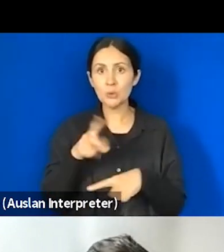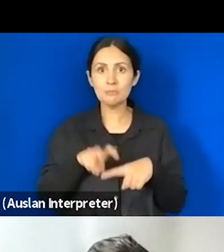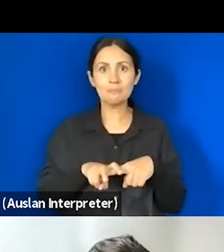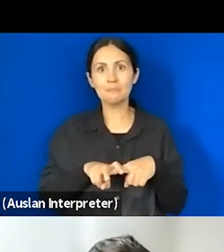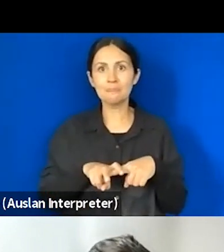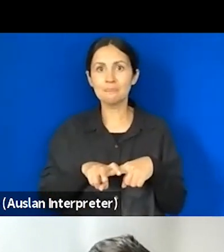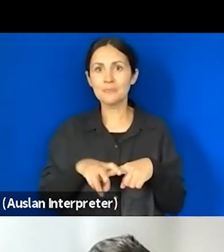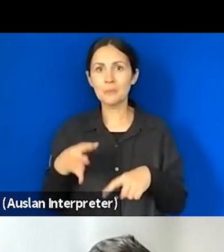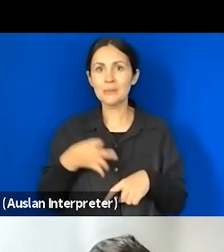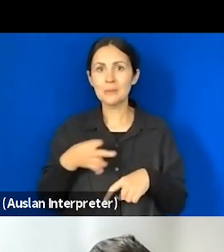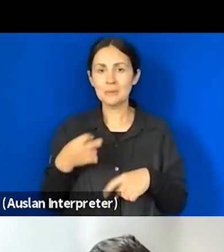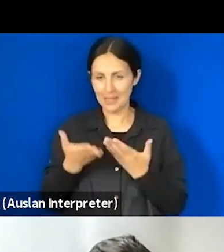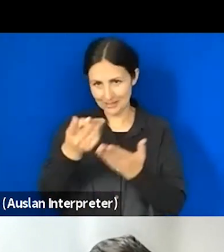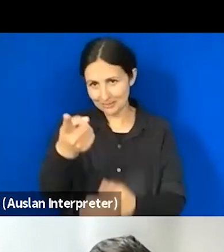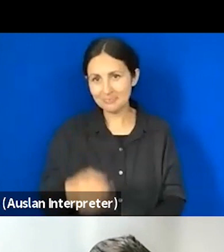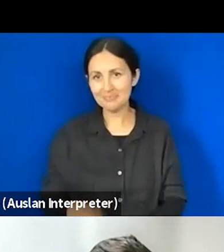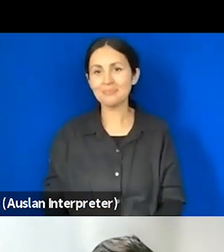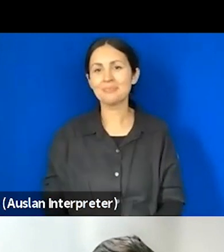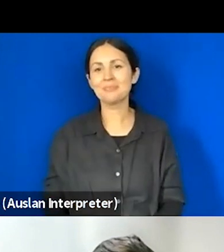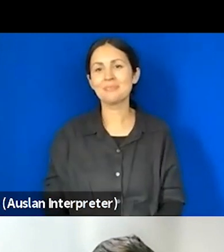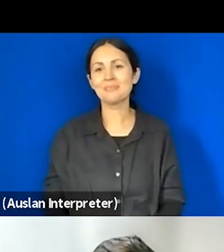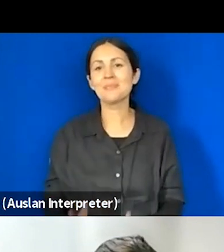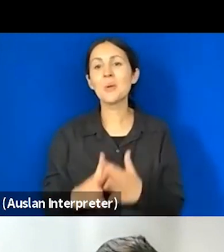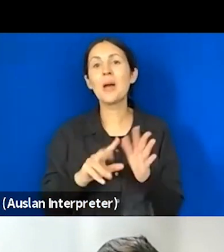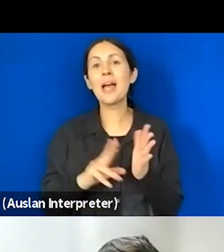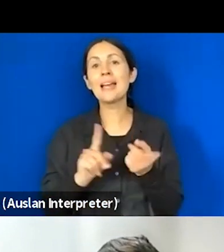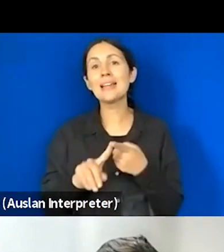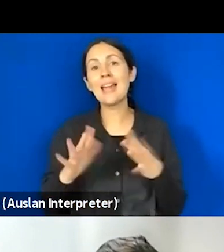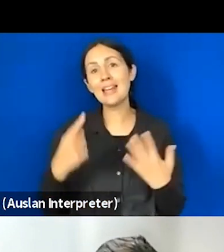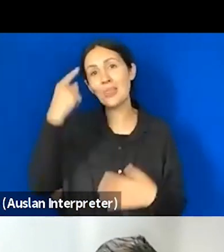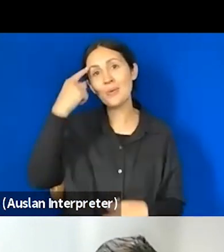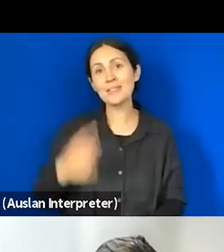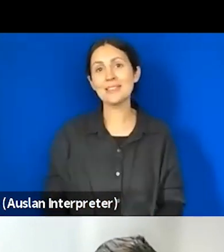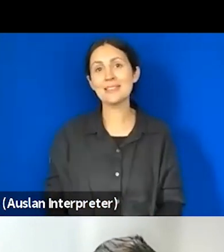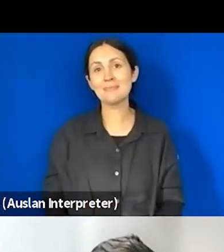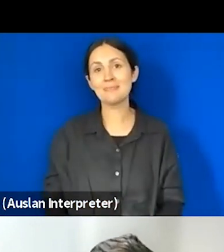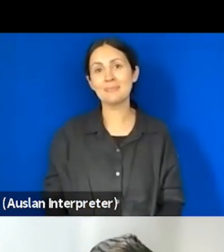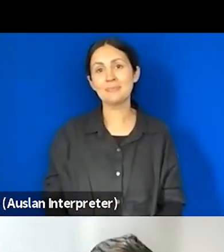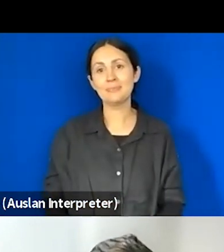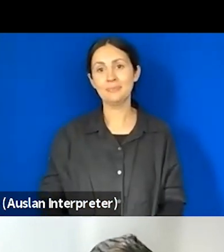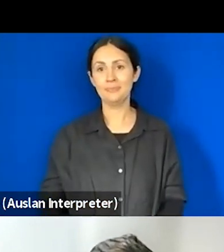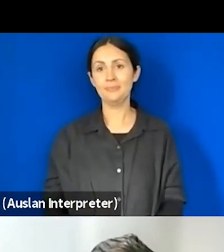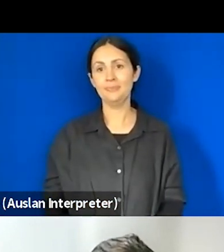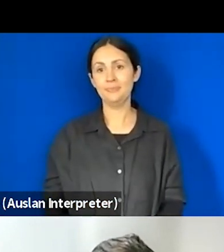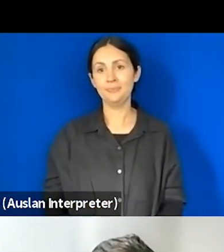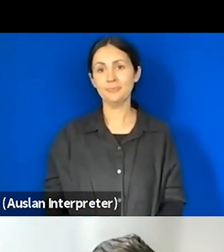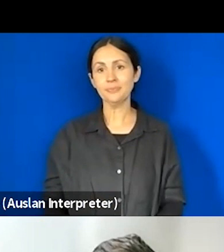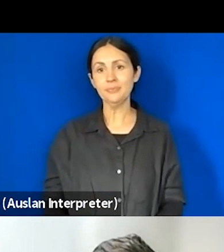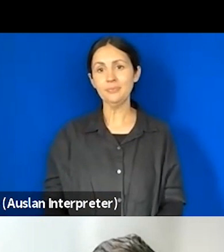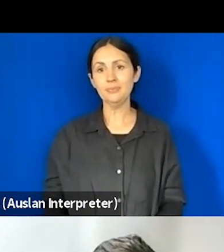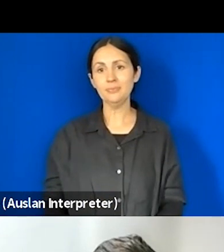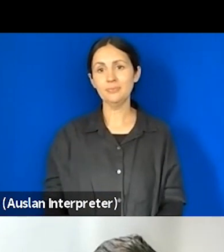ask him for his few words on this topic. I think I probably said what